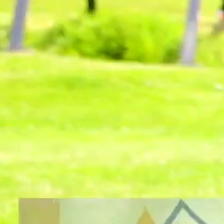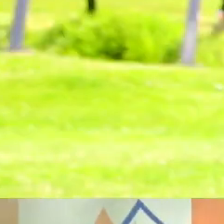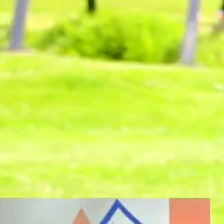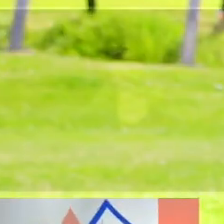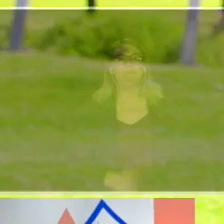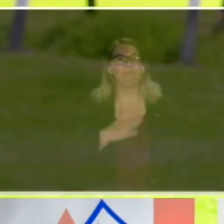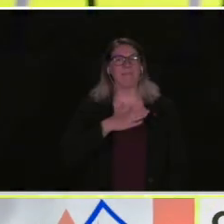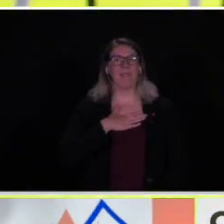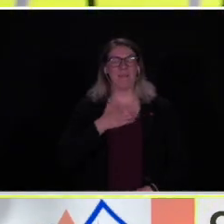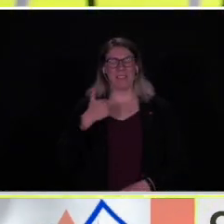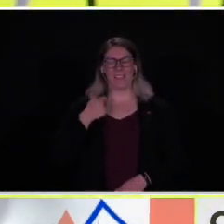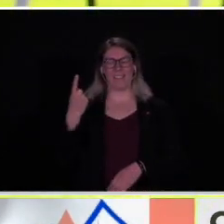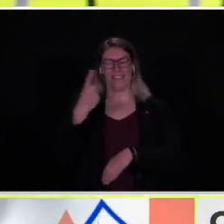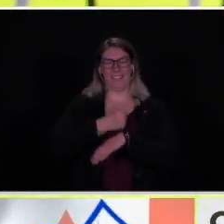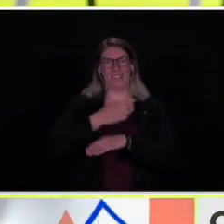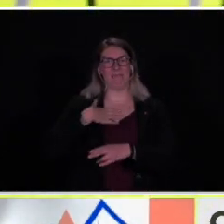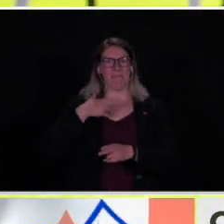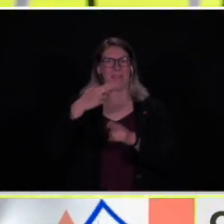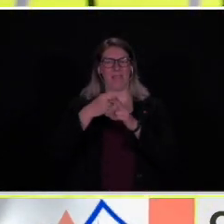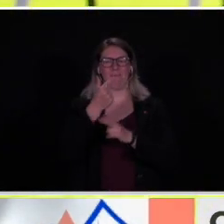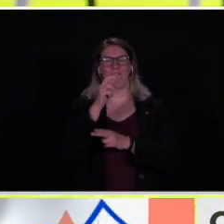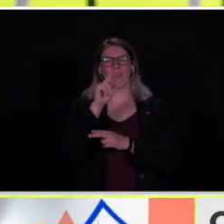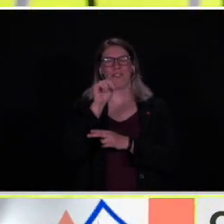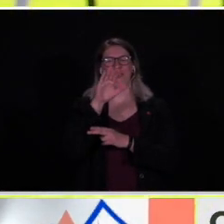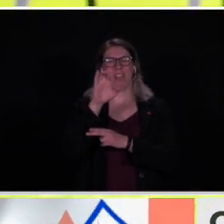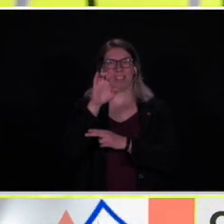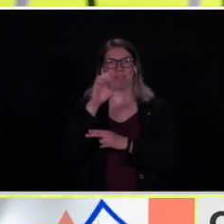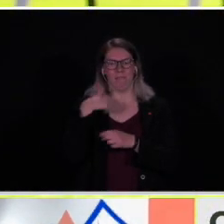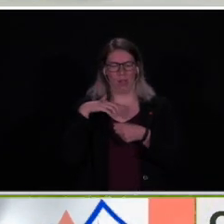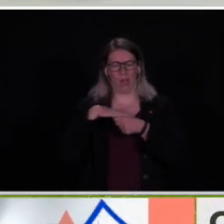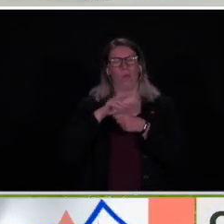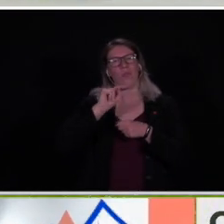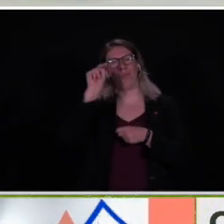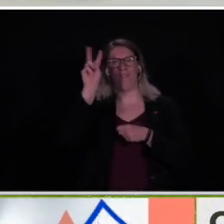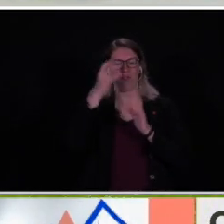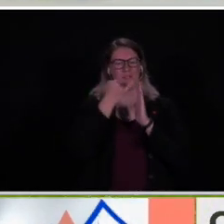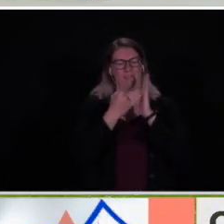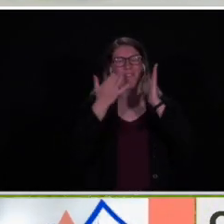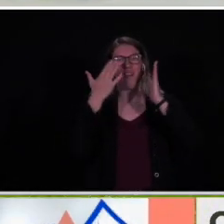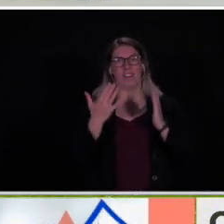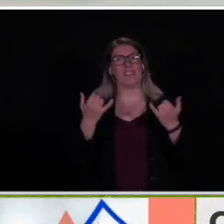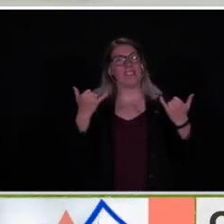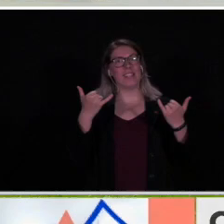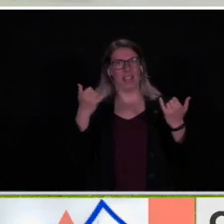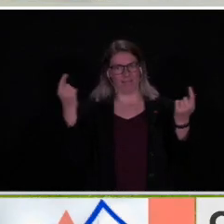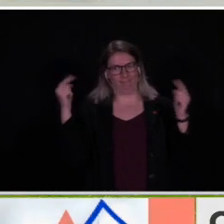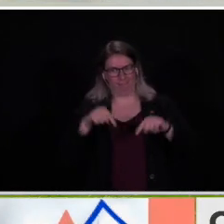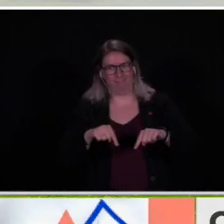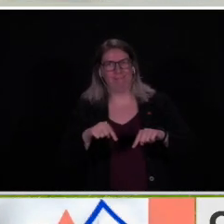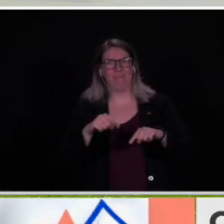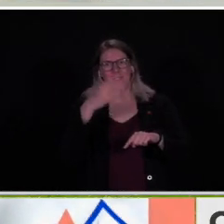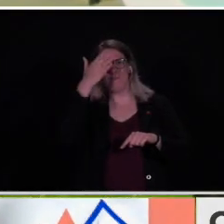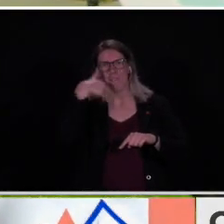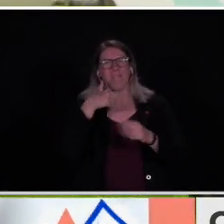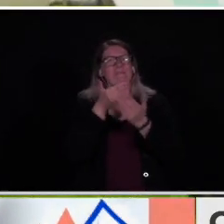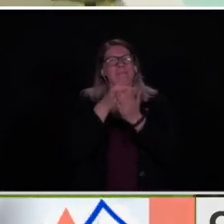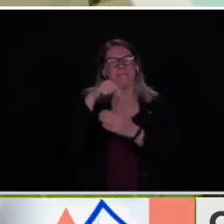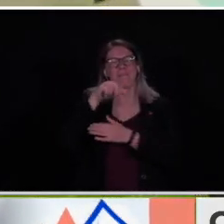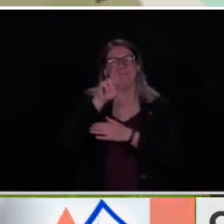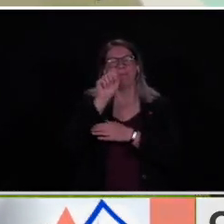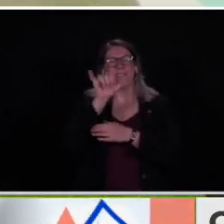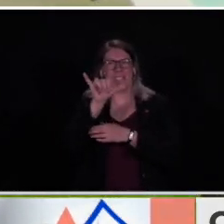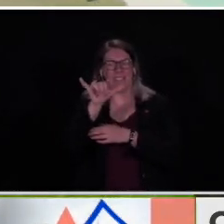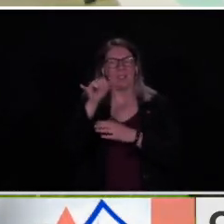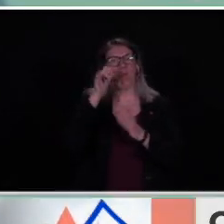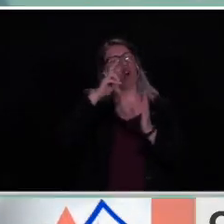Happy Canada Day. My name's Grace Austin. I'm a local North Vancouver artist. Today we're down at the waterfront in North Vancouver, right by the quay, and